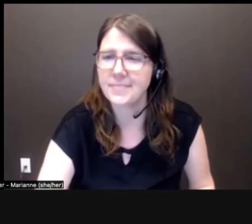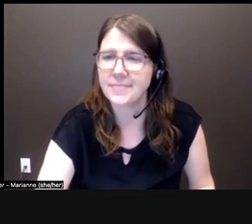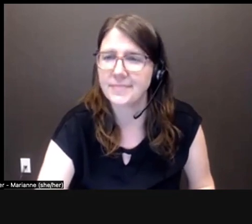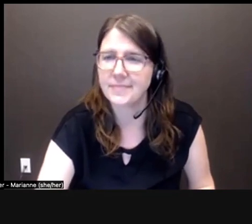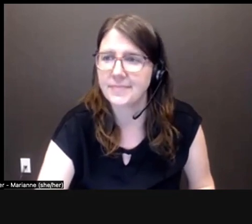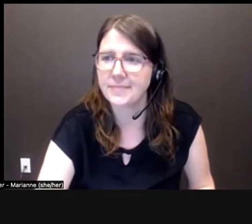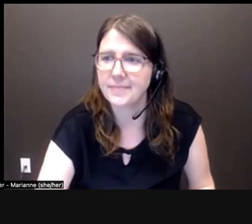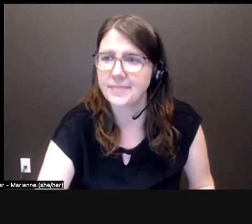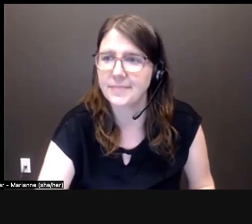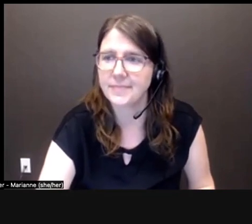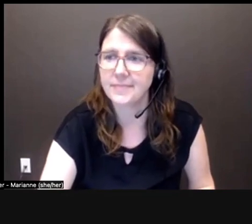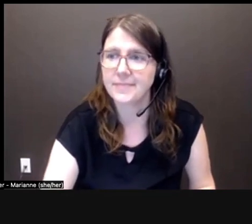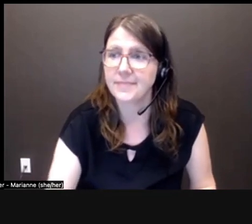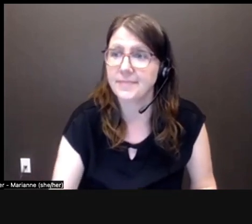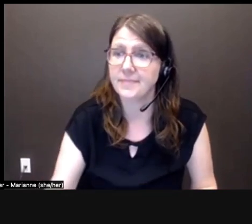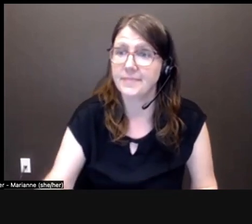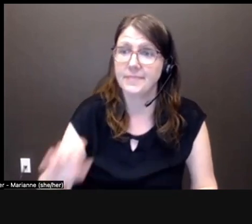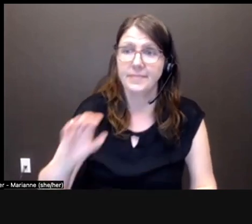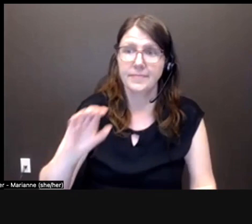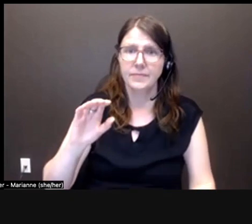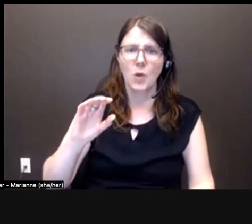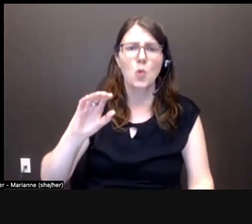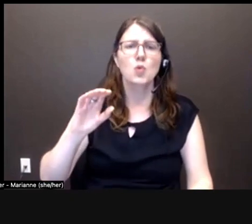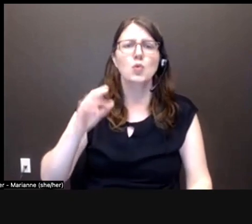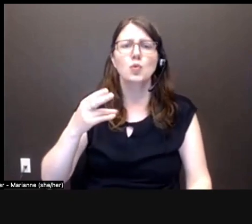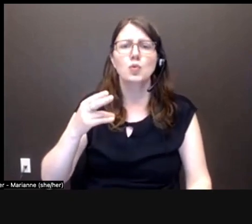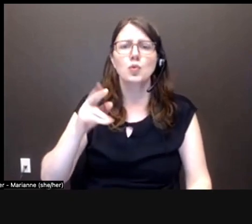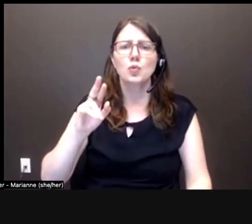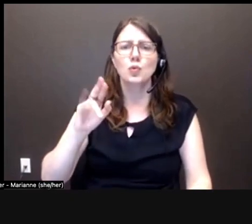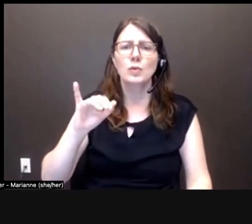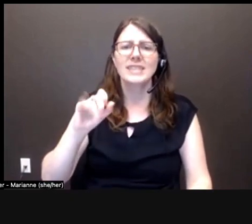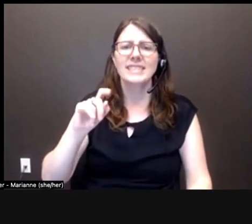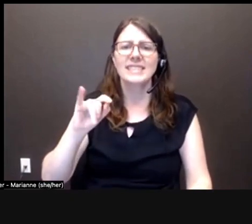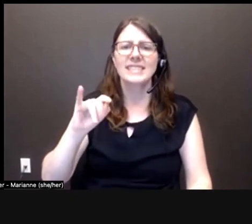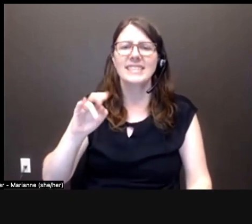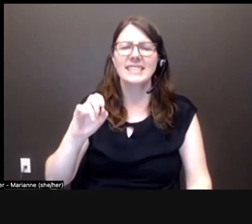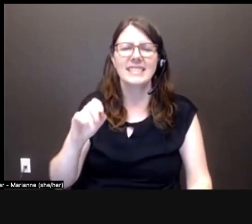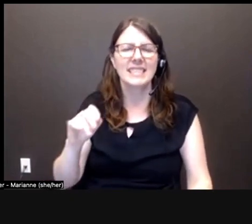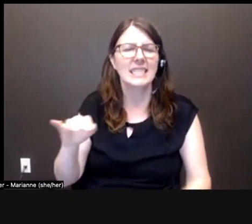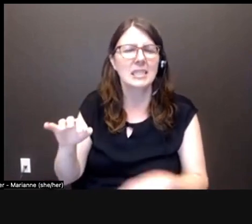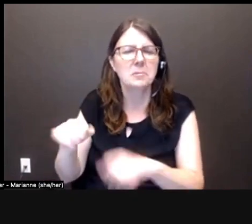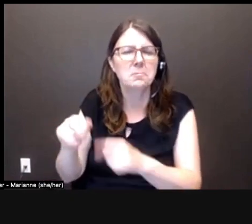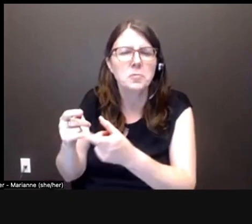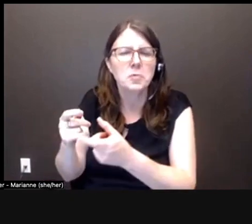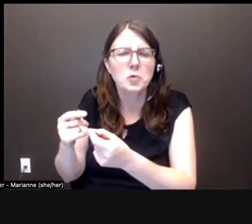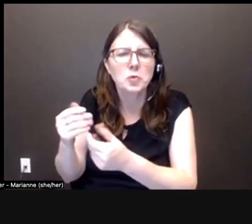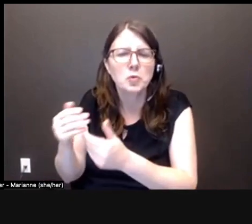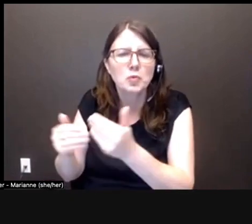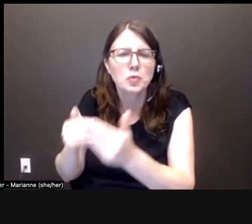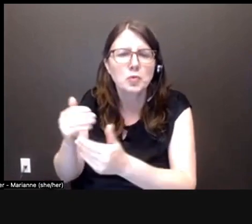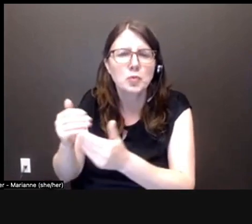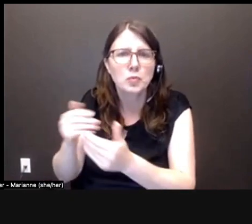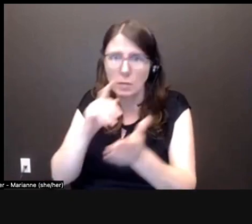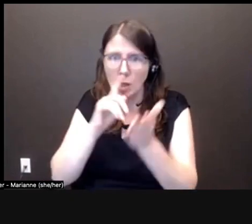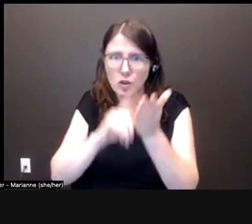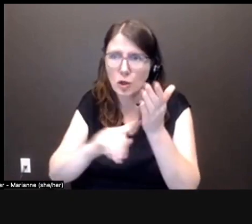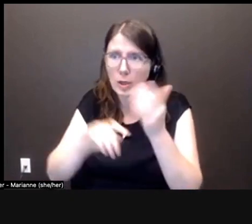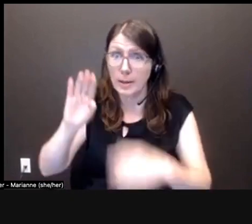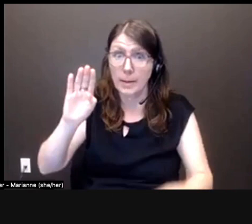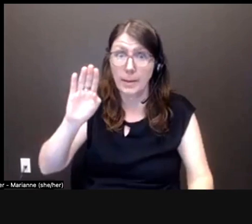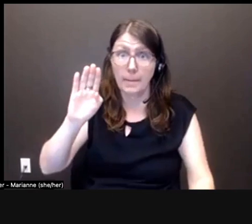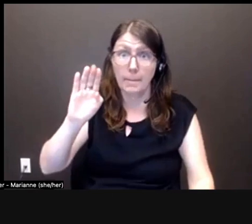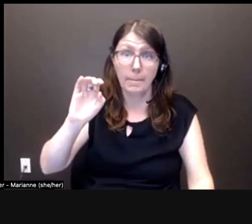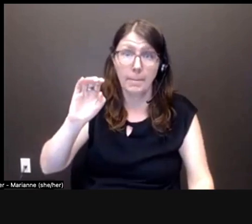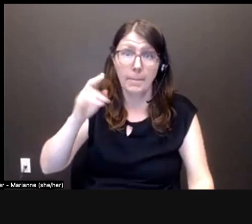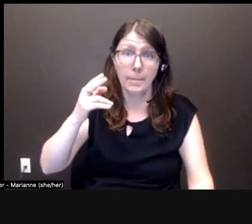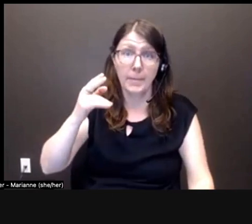So as Christine is setting up, I'm trying to see if we have Behishta with us in the room as well. Let's see. I think she